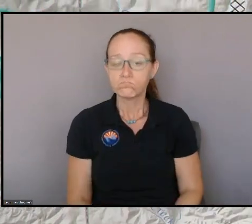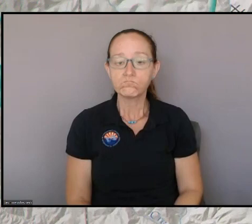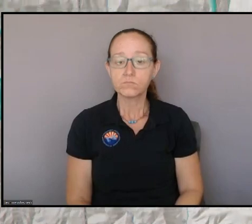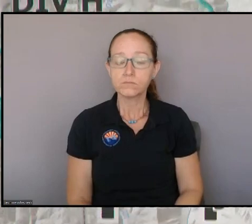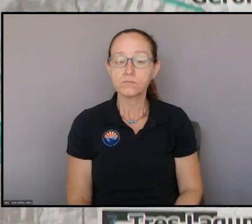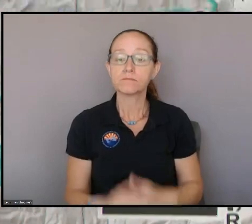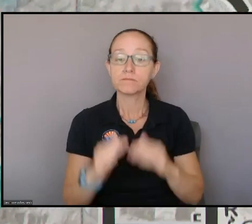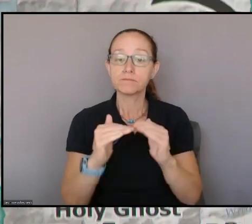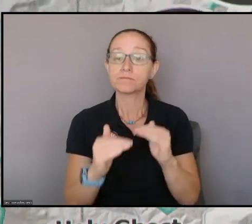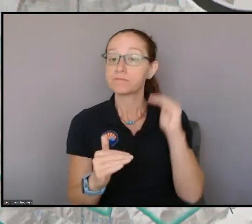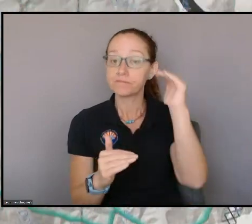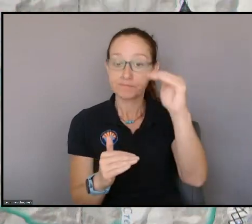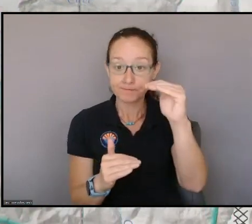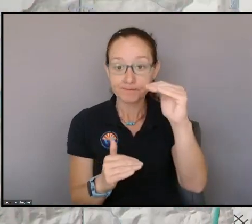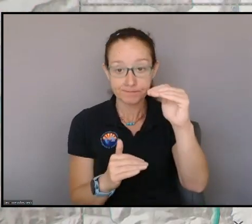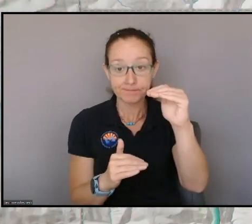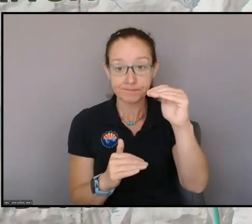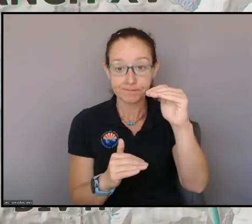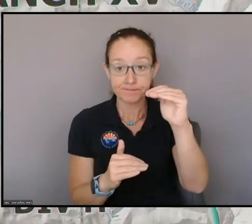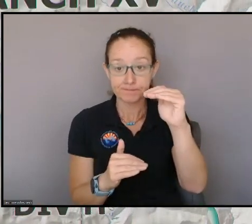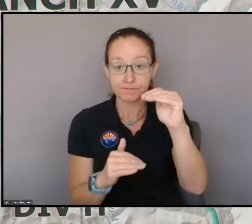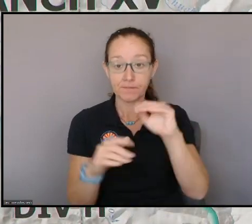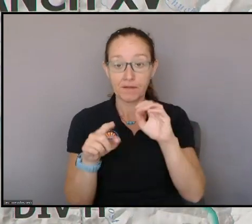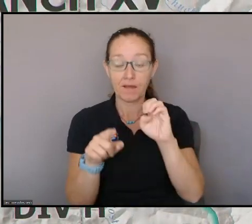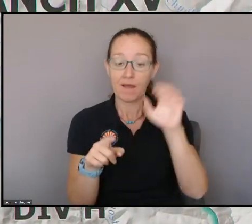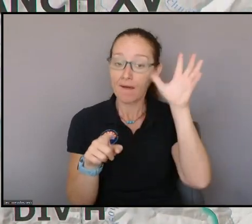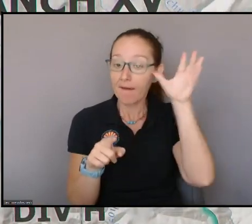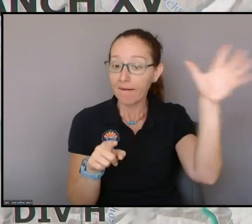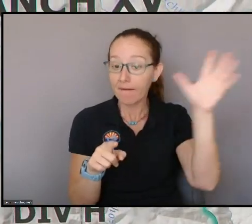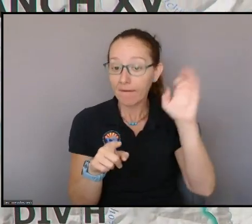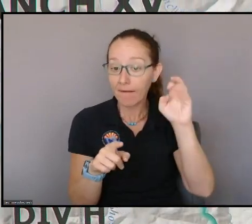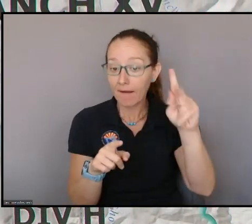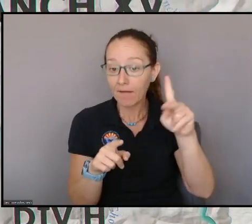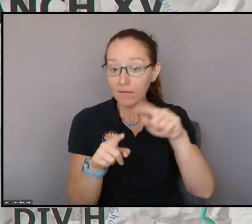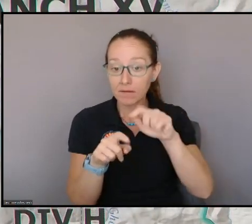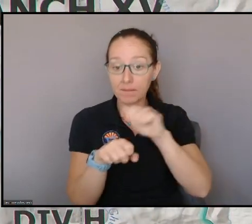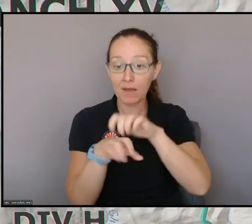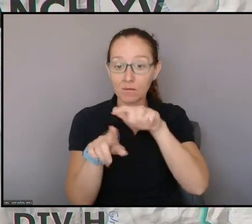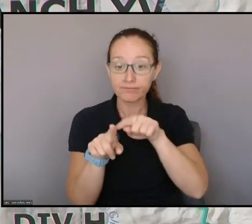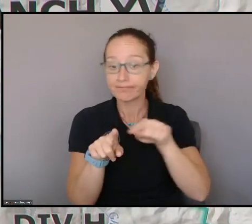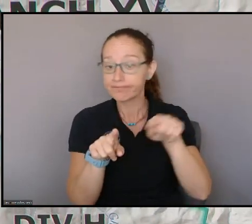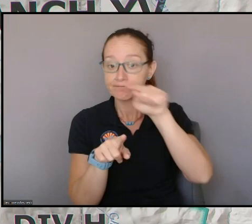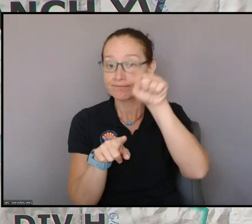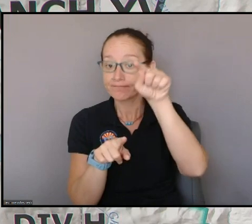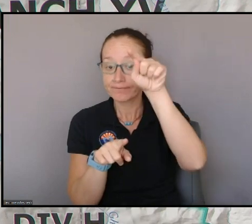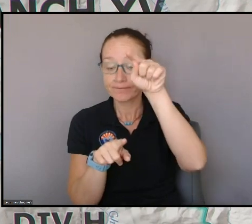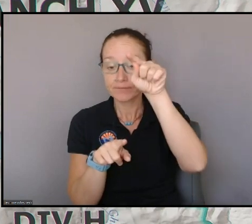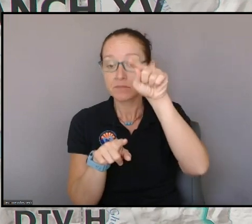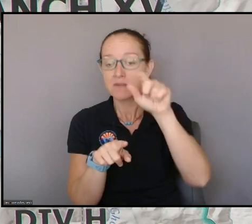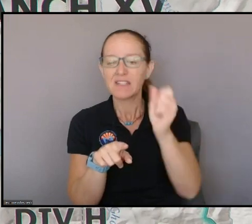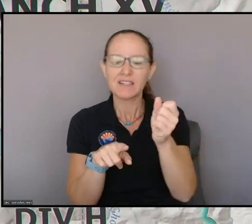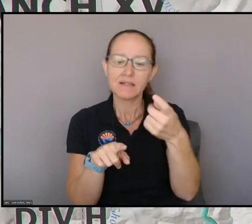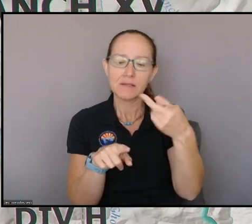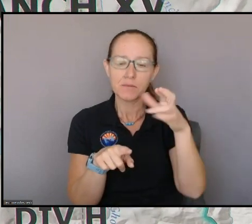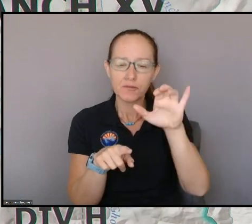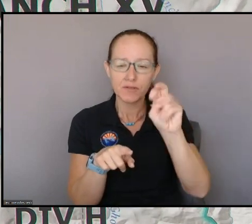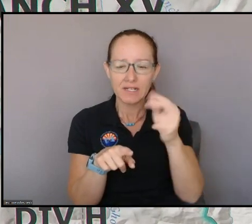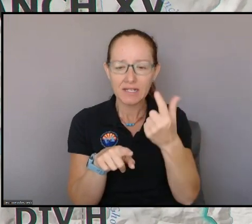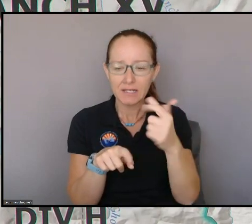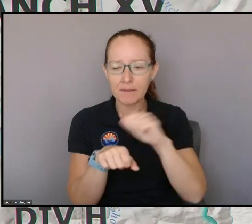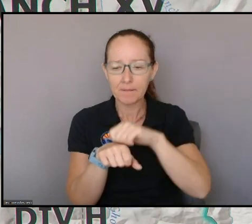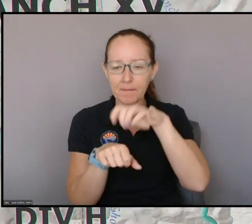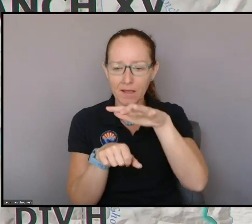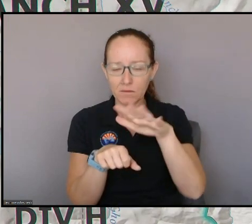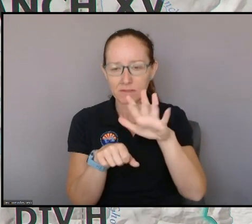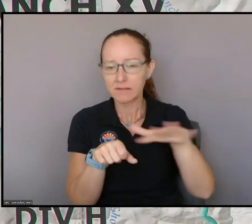up the map, north of Elk Mountain, as we come up into the Spring Mountain area, also a